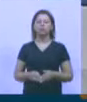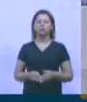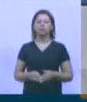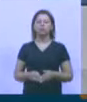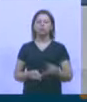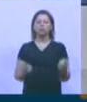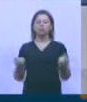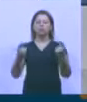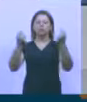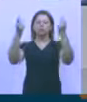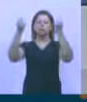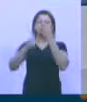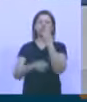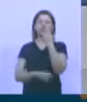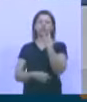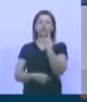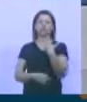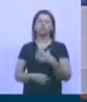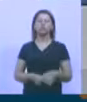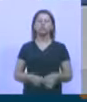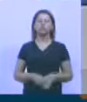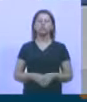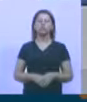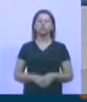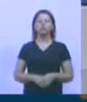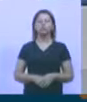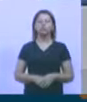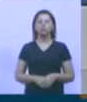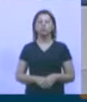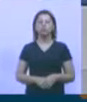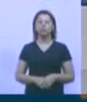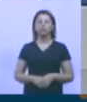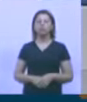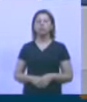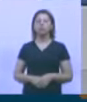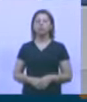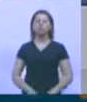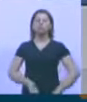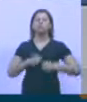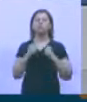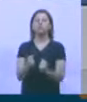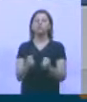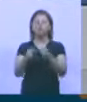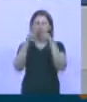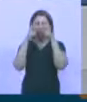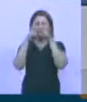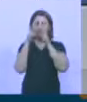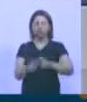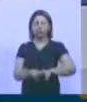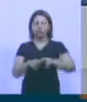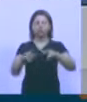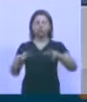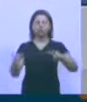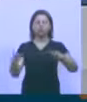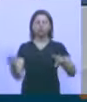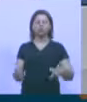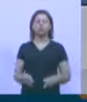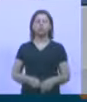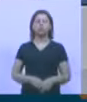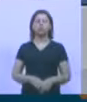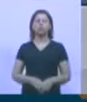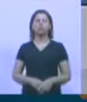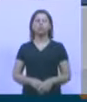famílias ricas, famílias abastadas. They could see the difference. Eles puderam ver a diferença. So this girl was telling